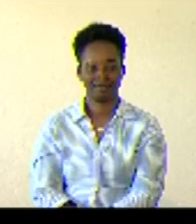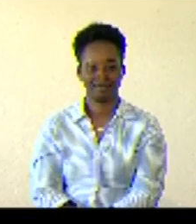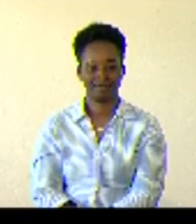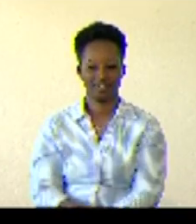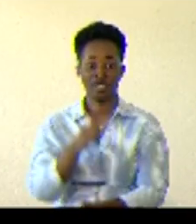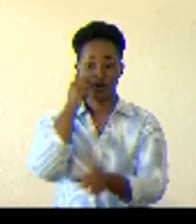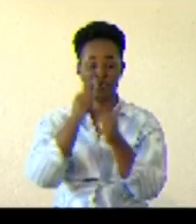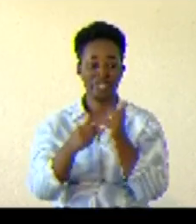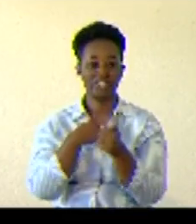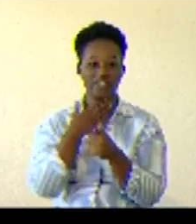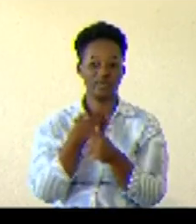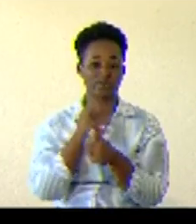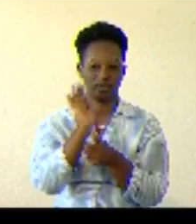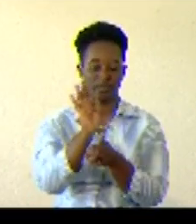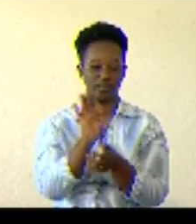which I want you to